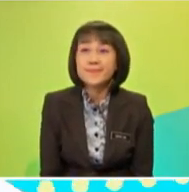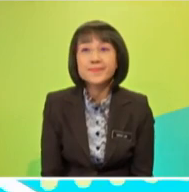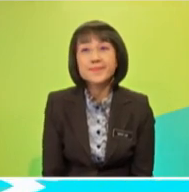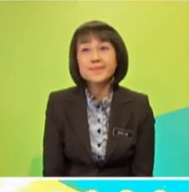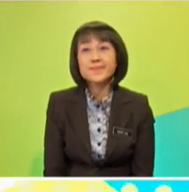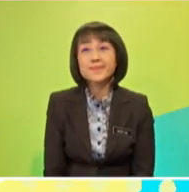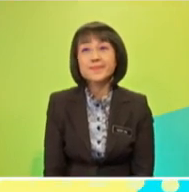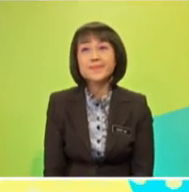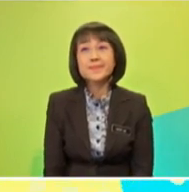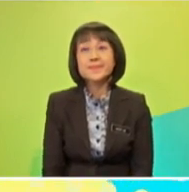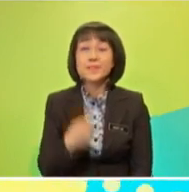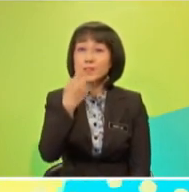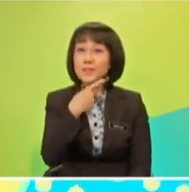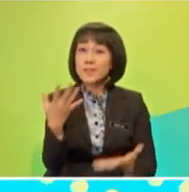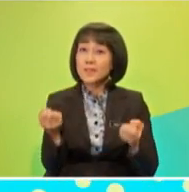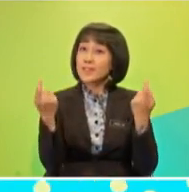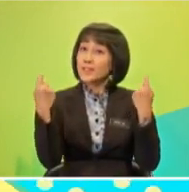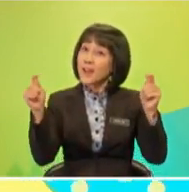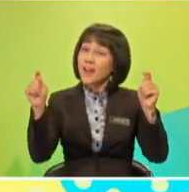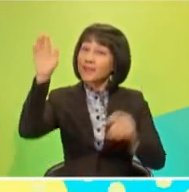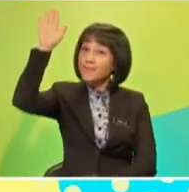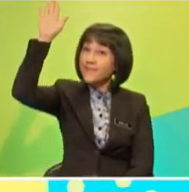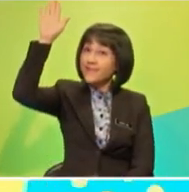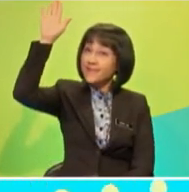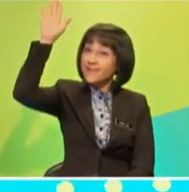Okay. Who wants to give it a try?